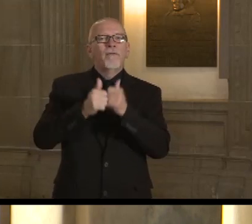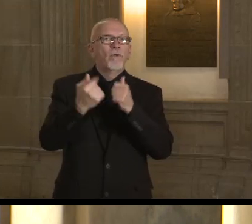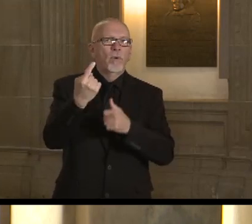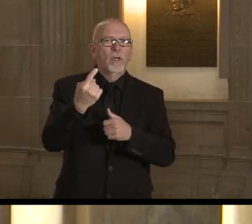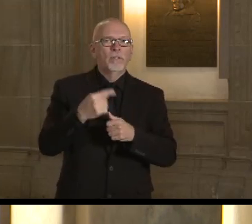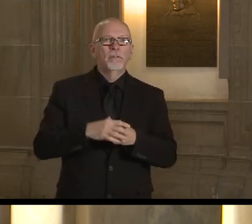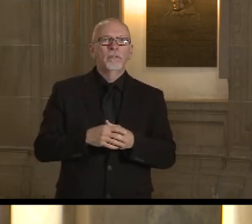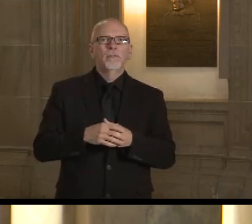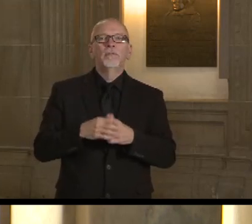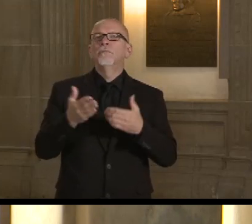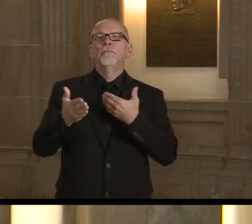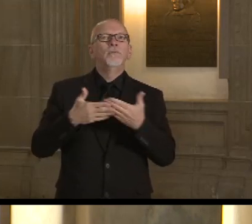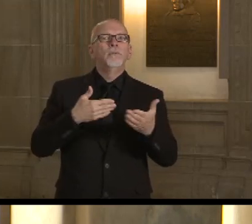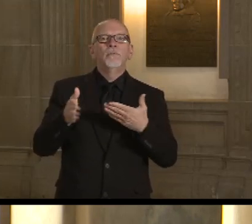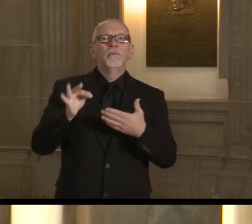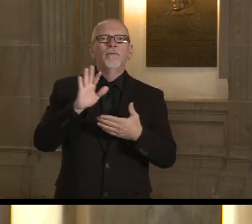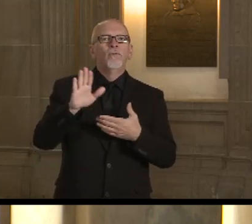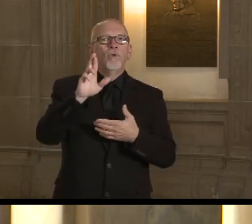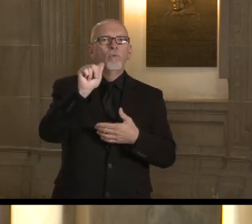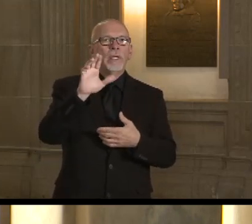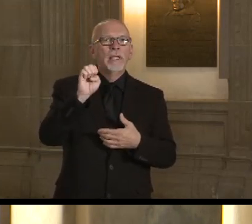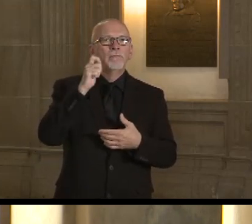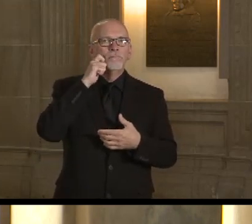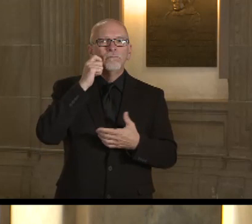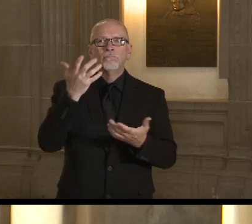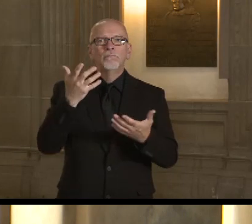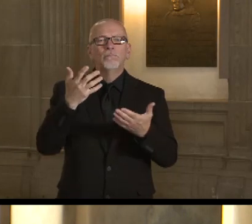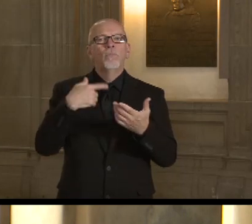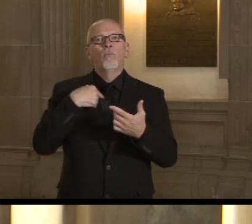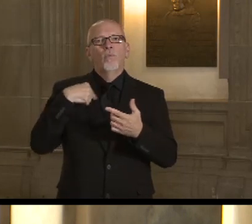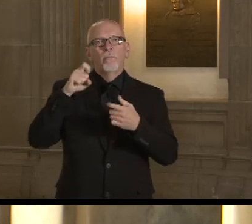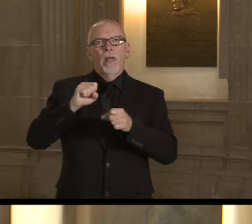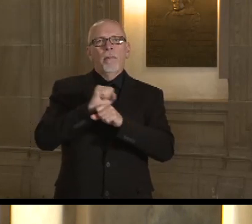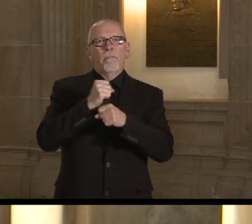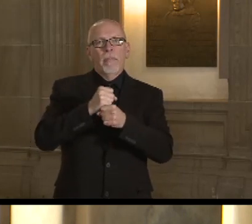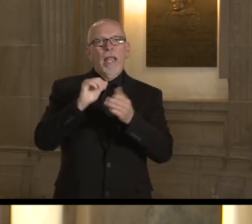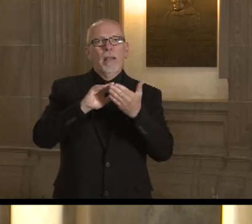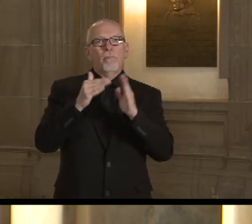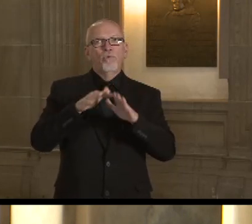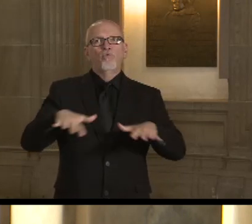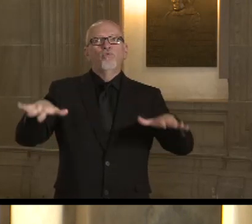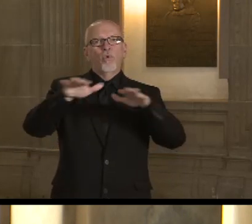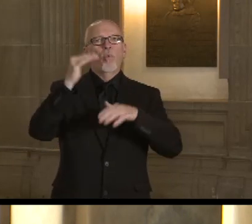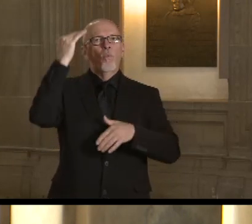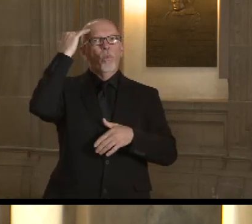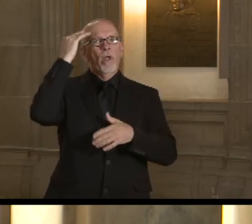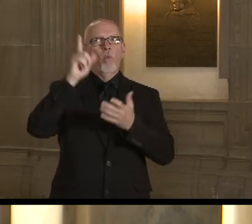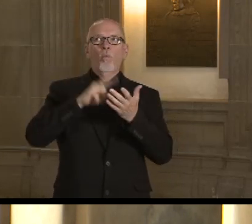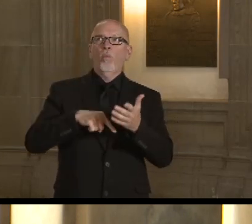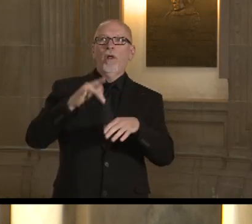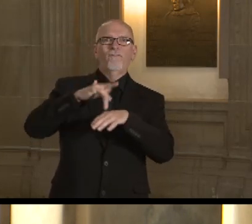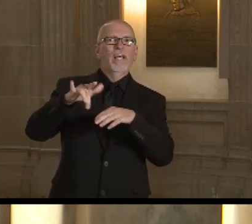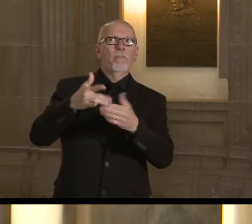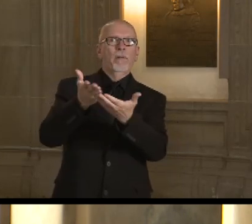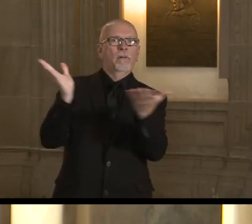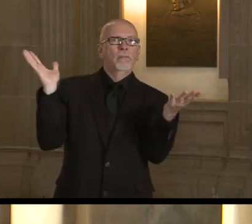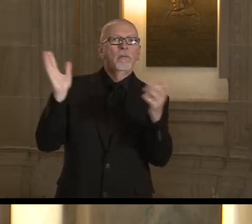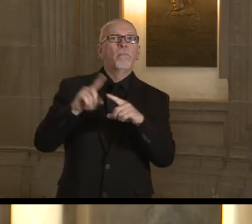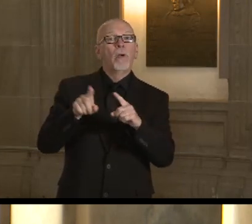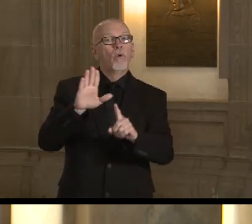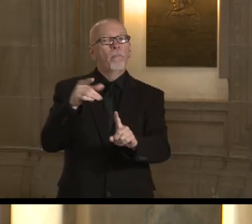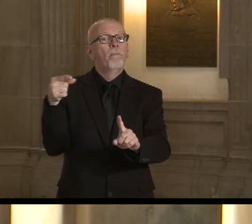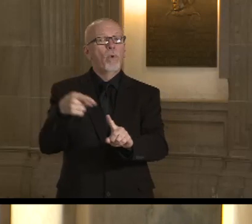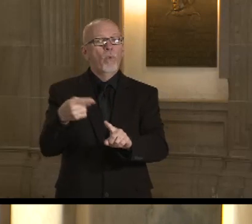everyone, regardless of your race, of making communities aware of the resources that are there. But to your